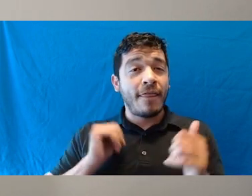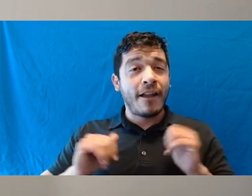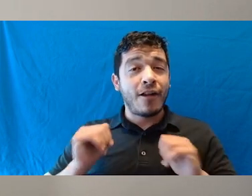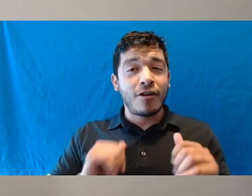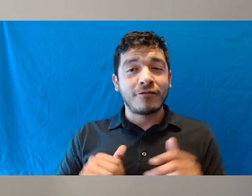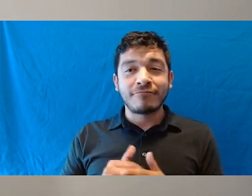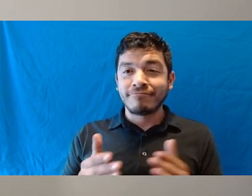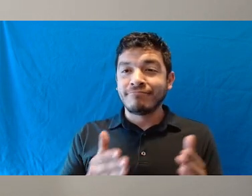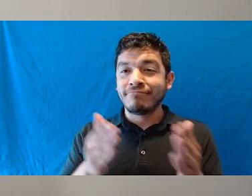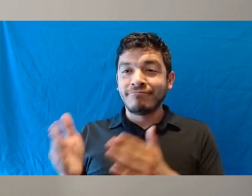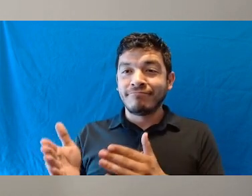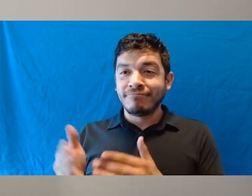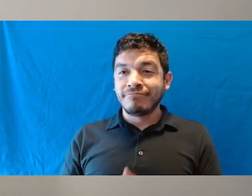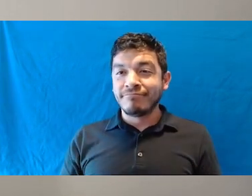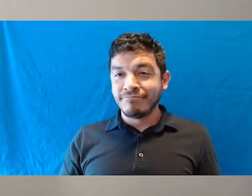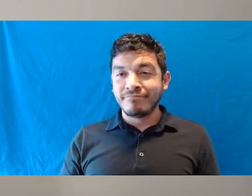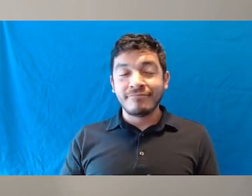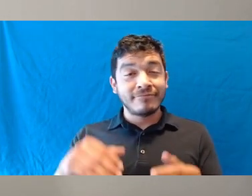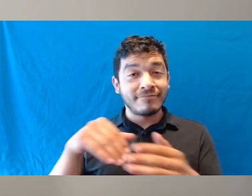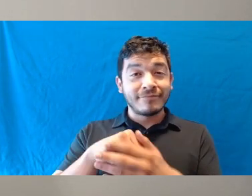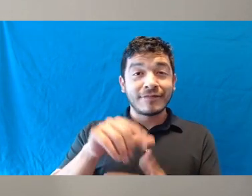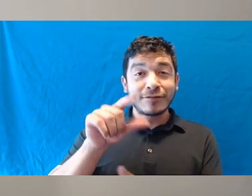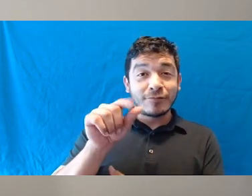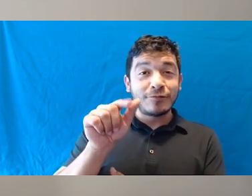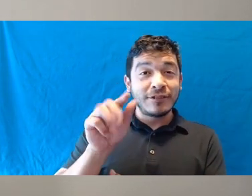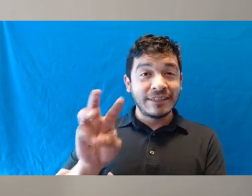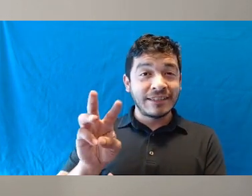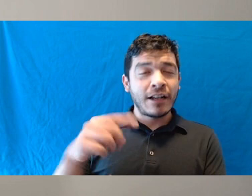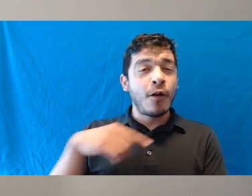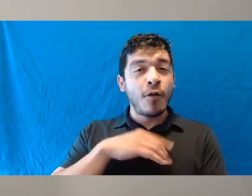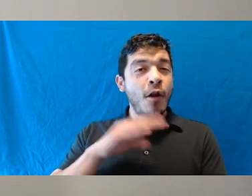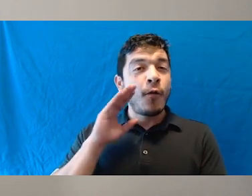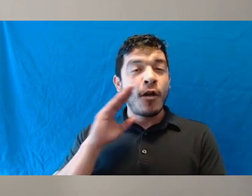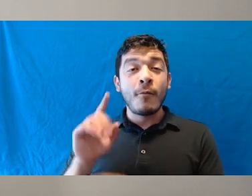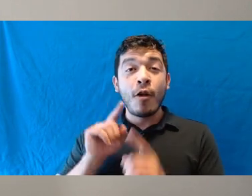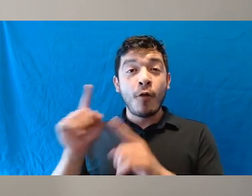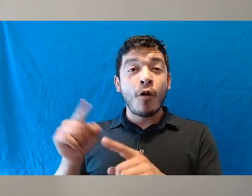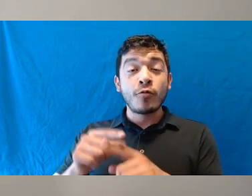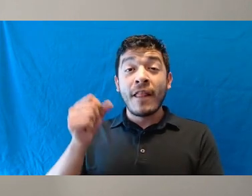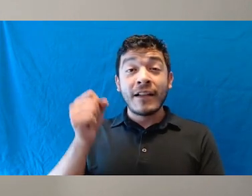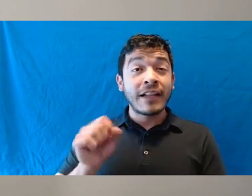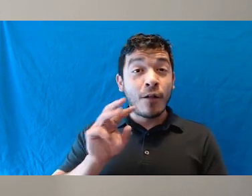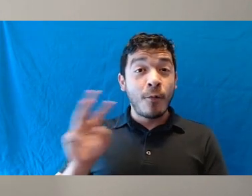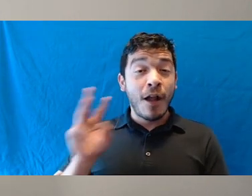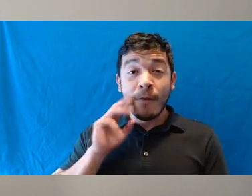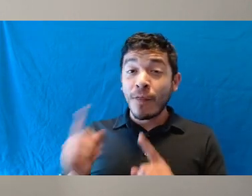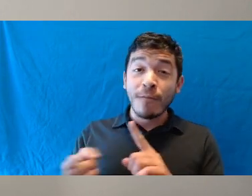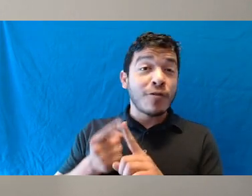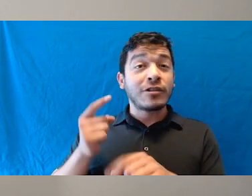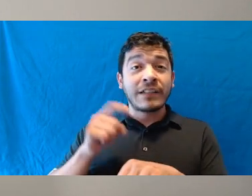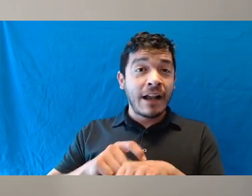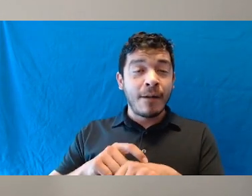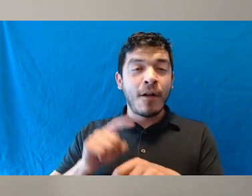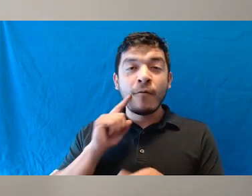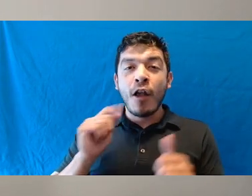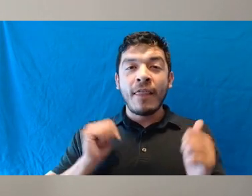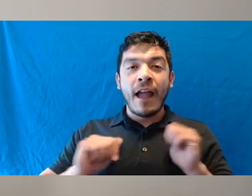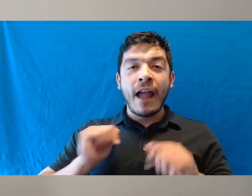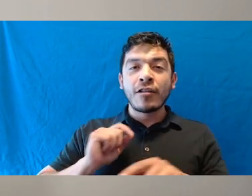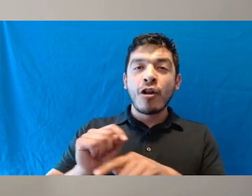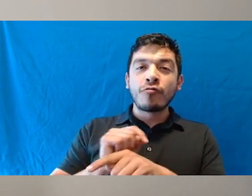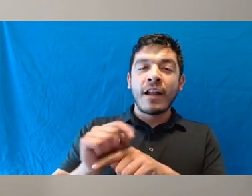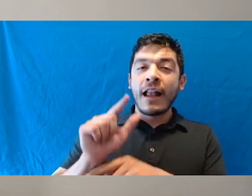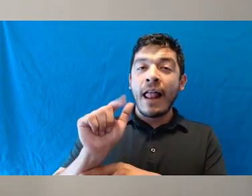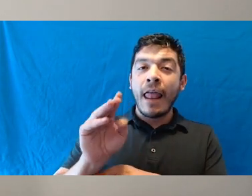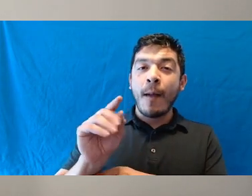In 2026, we will be going to the Southwest for the first time for the Actor Training Laboratorio, which